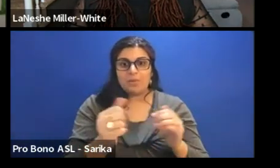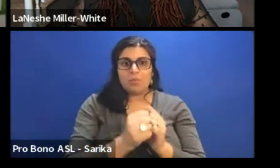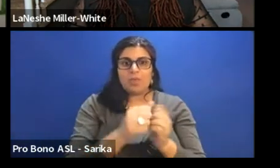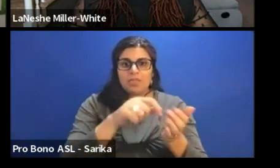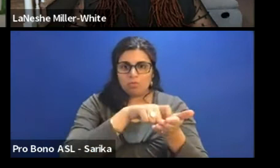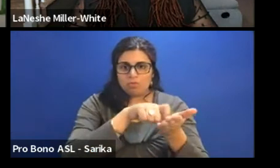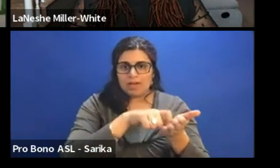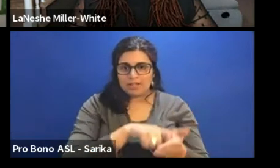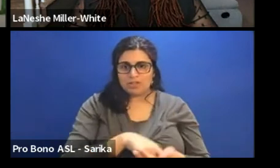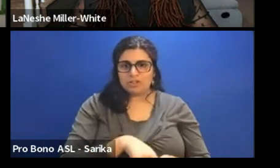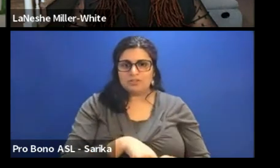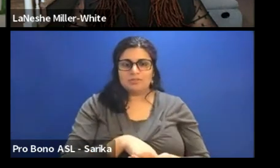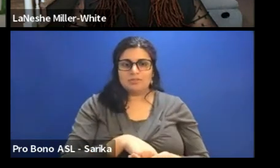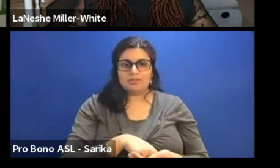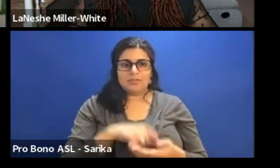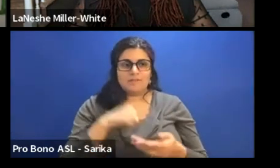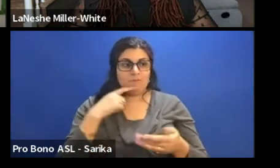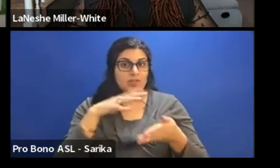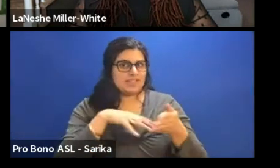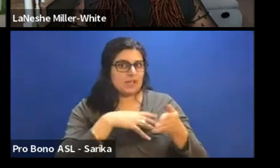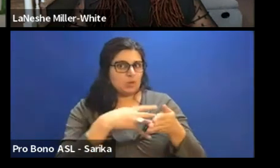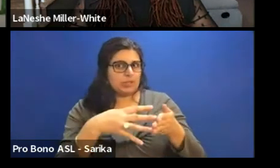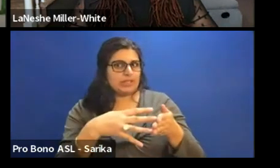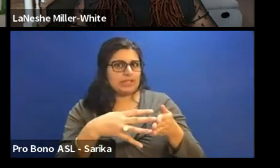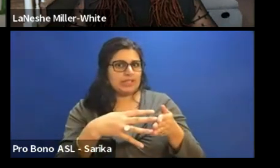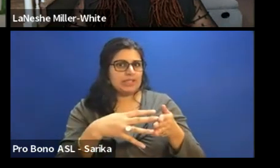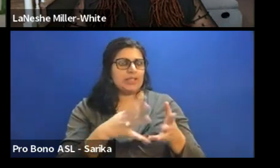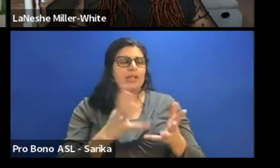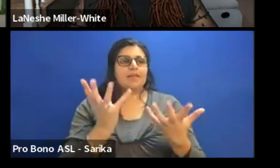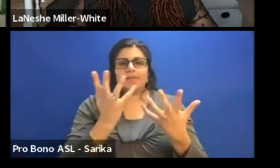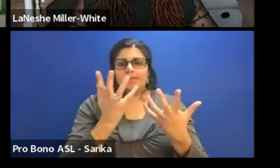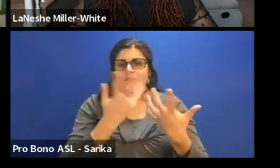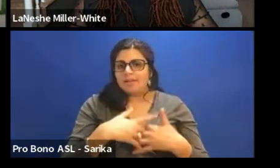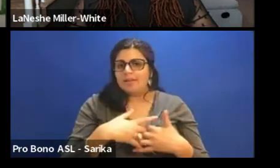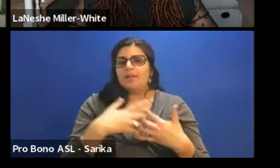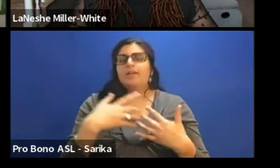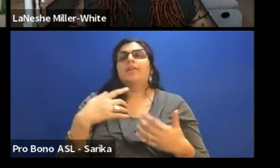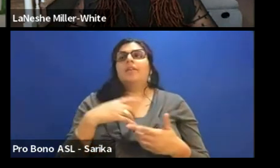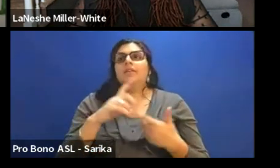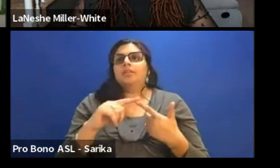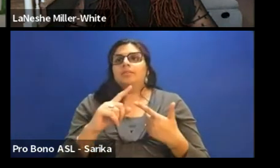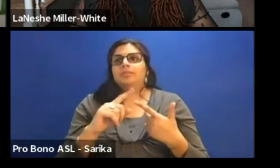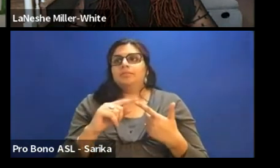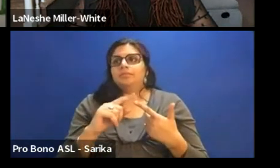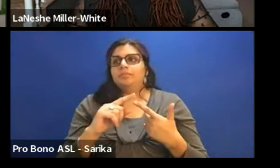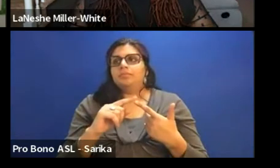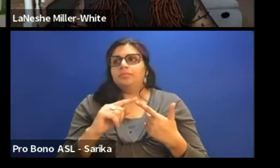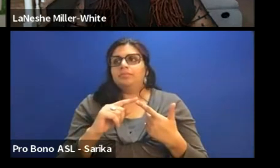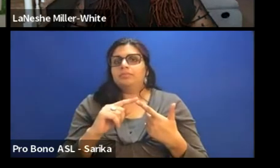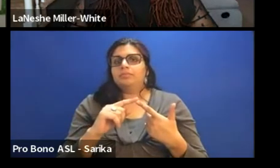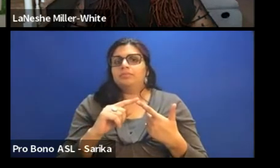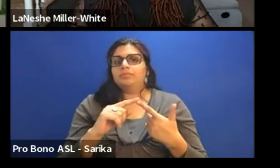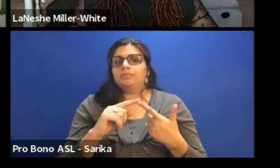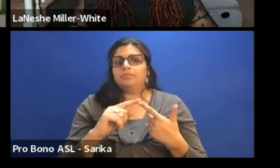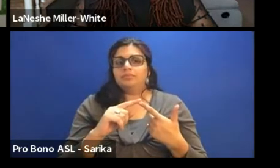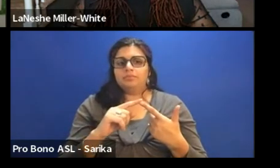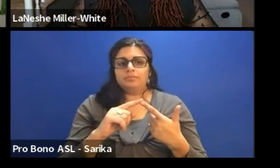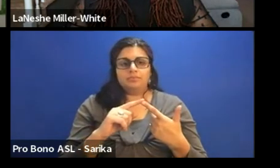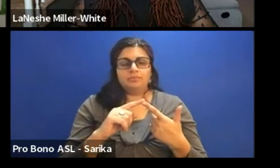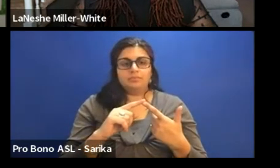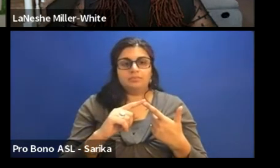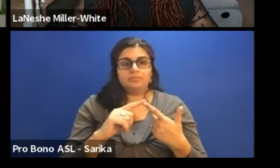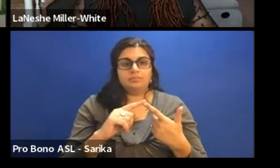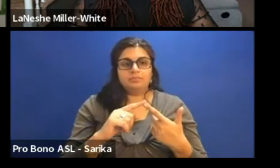writers as far as their schedules. You know, being like really, really having